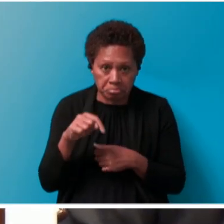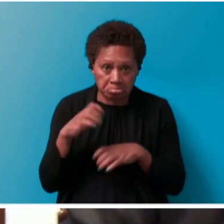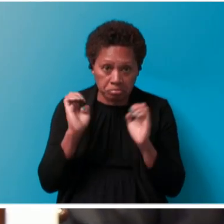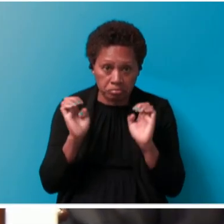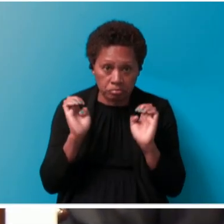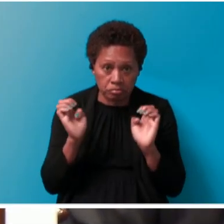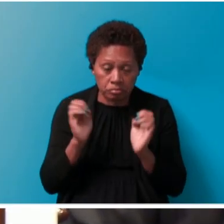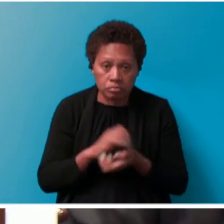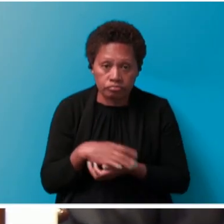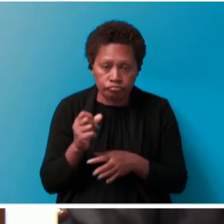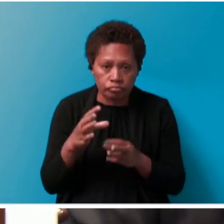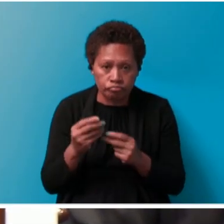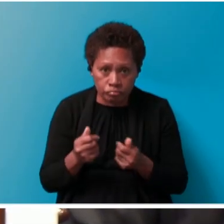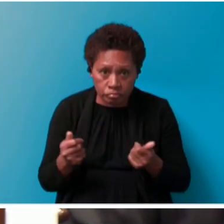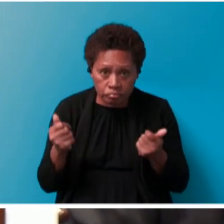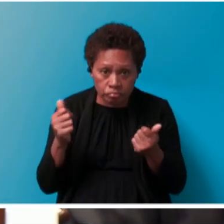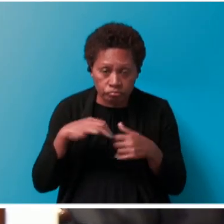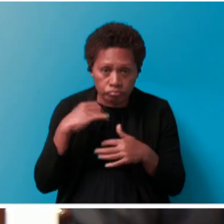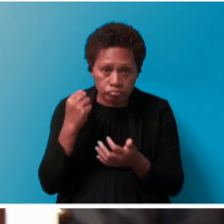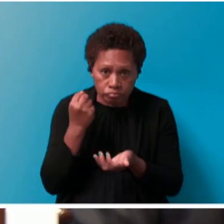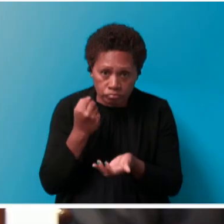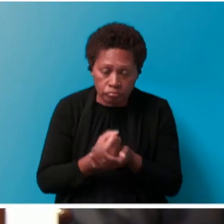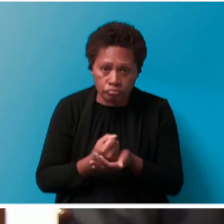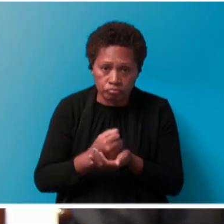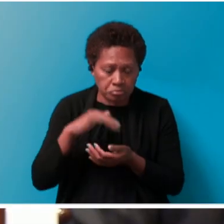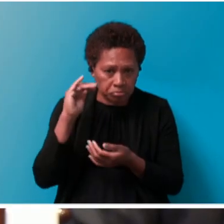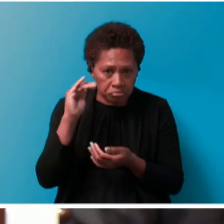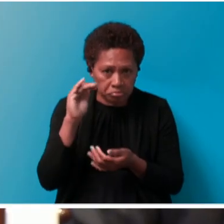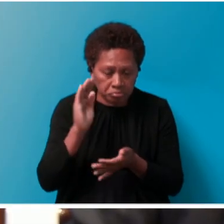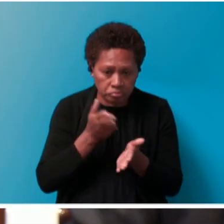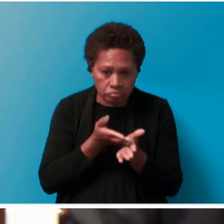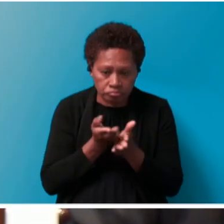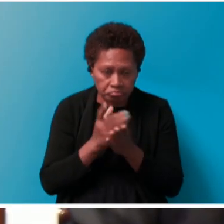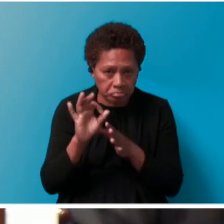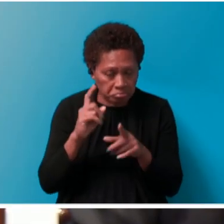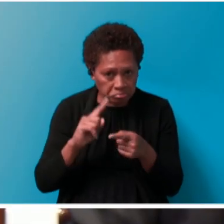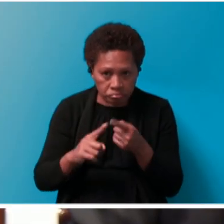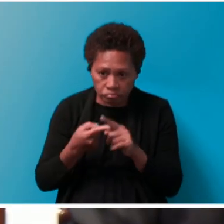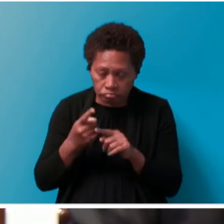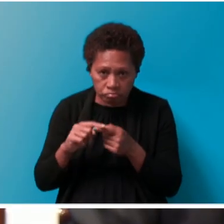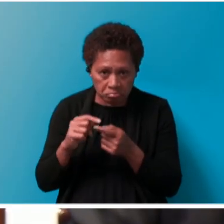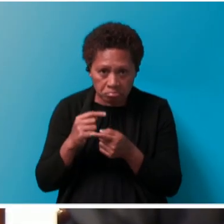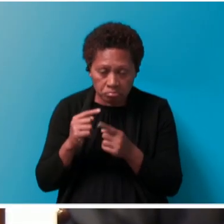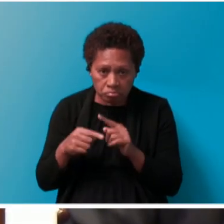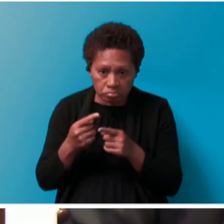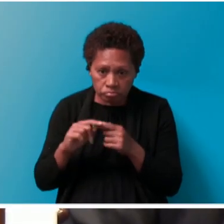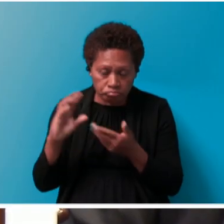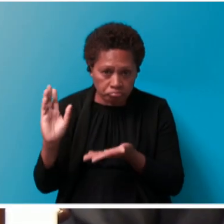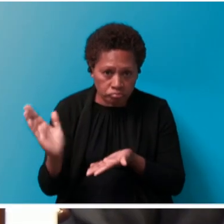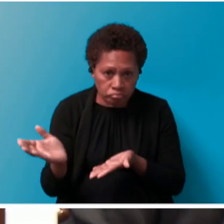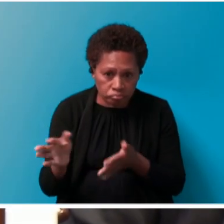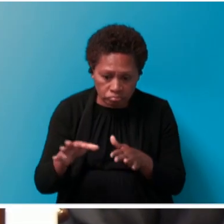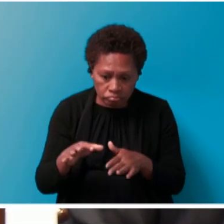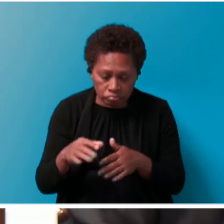and resolve, ensuring that future surveys are not just exercises in data collection, but